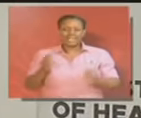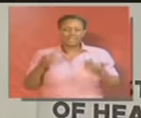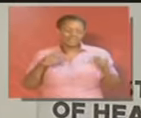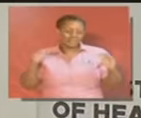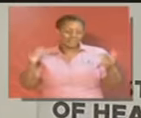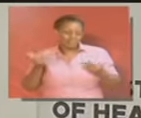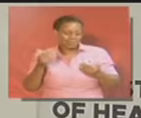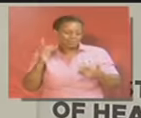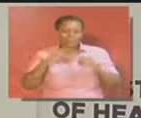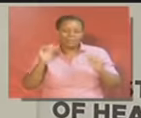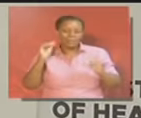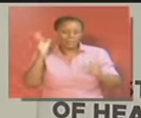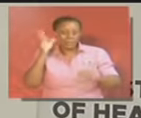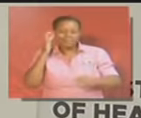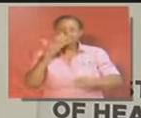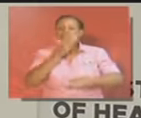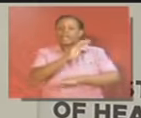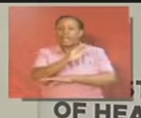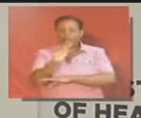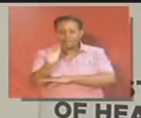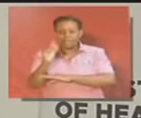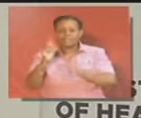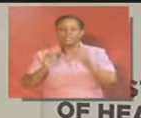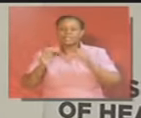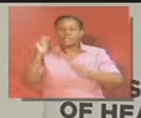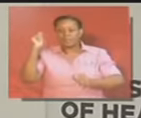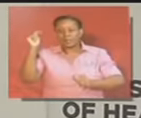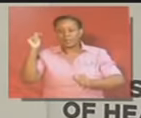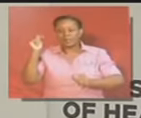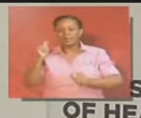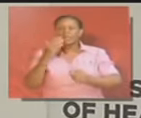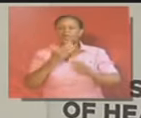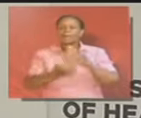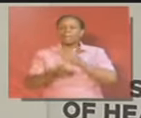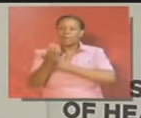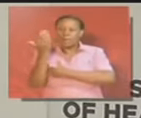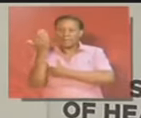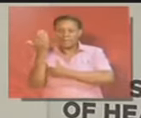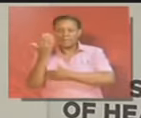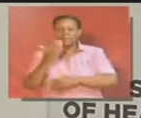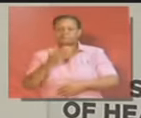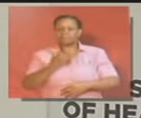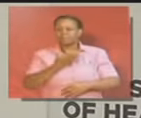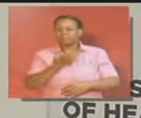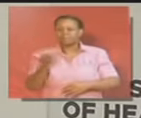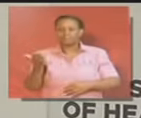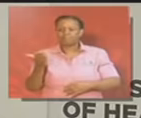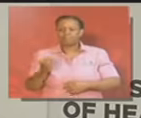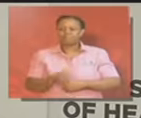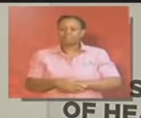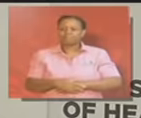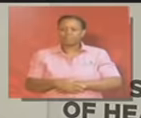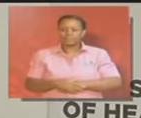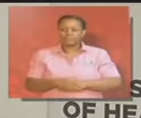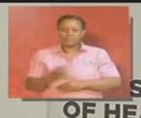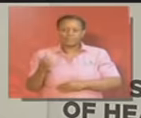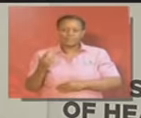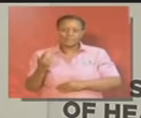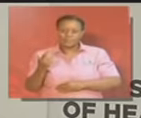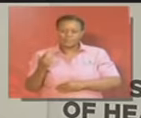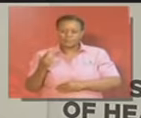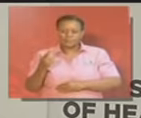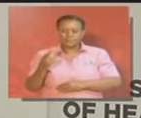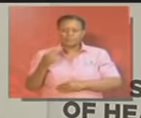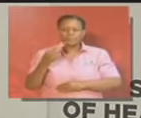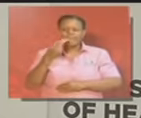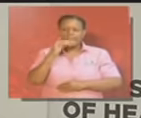Tobago. Good morning to my colleagues, Dr. Avery Hines, Mr. Roshan Siram Singh, and of course, Candice